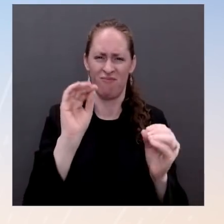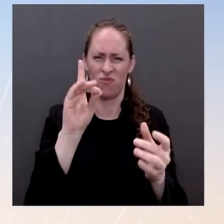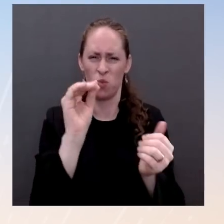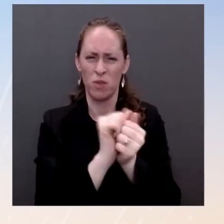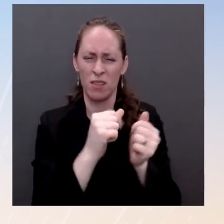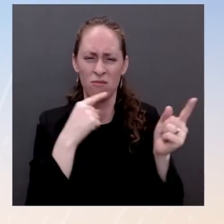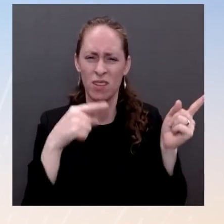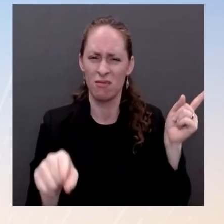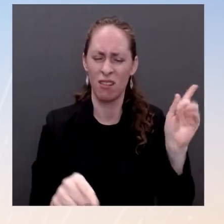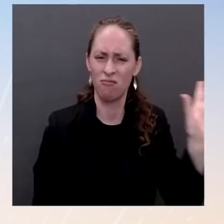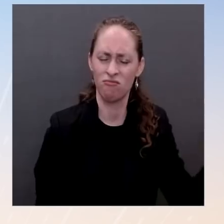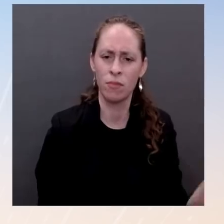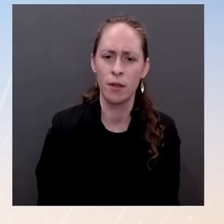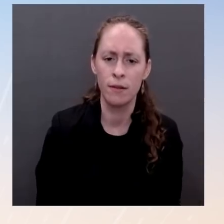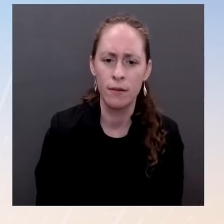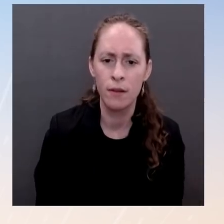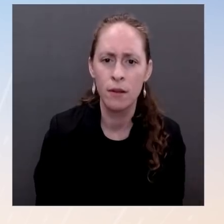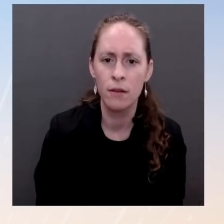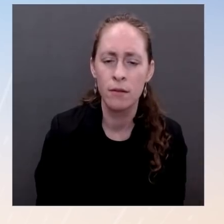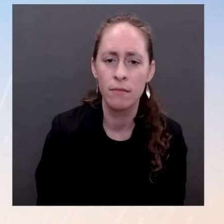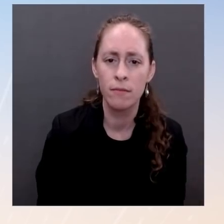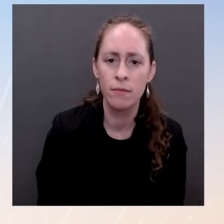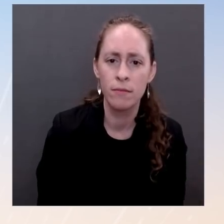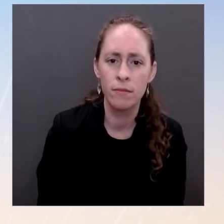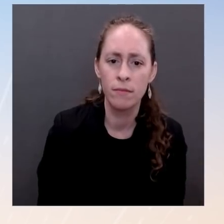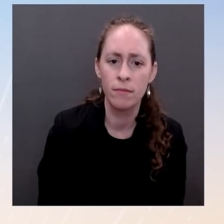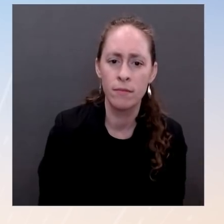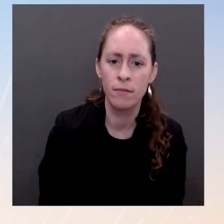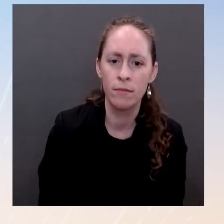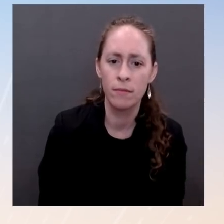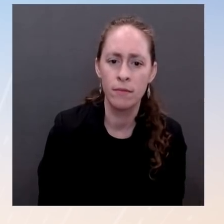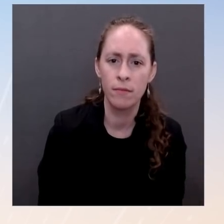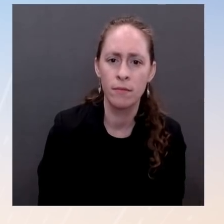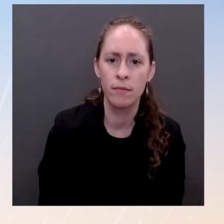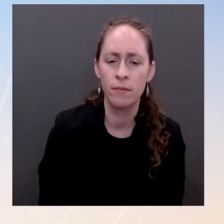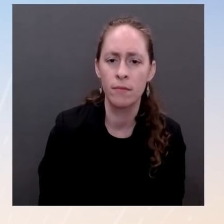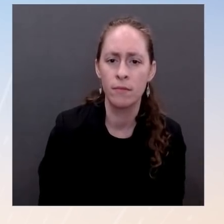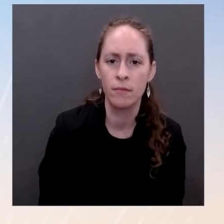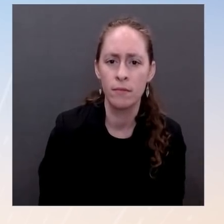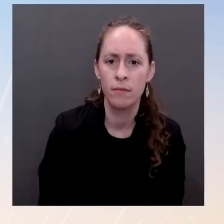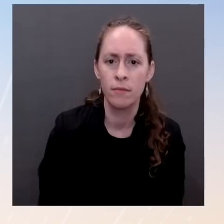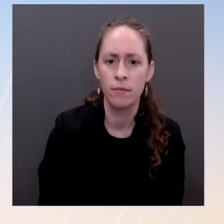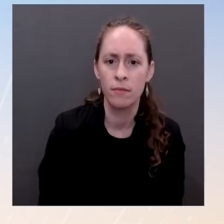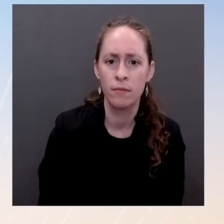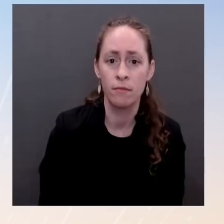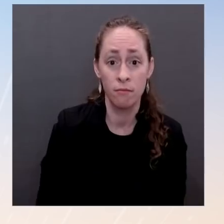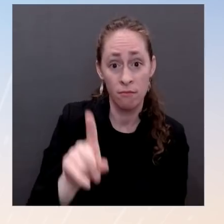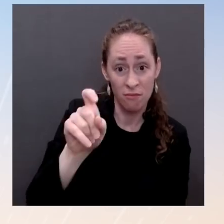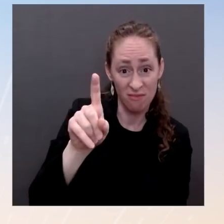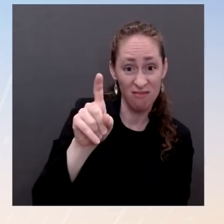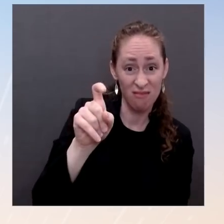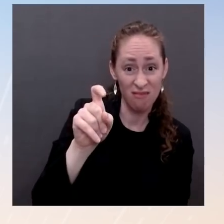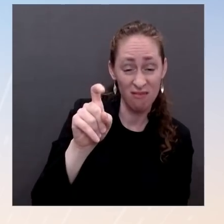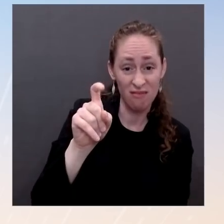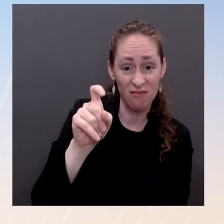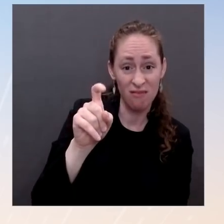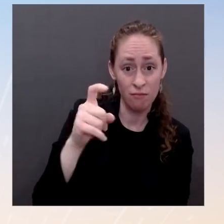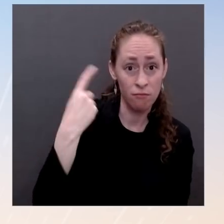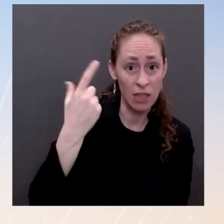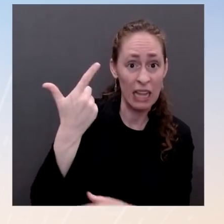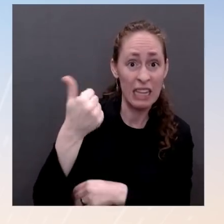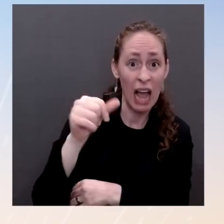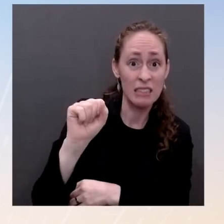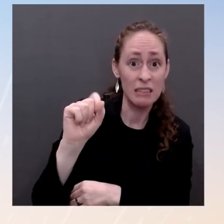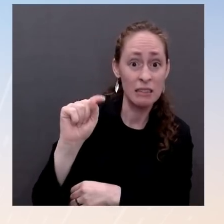on the possibility of a gas tax holiday. Would the White House support doing that? I have nothing to predict for you at this point, but all